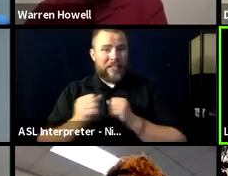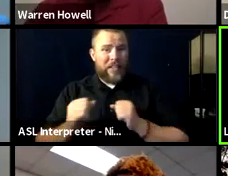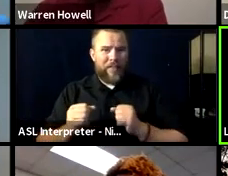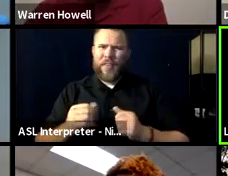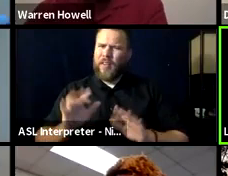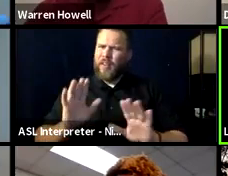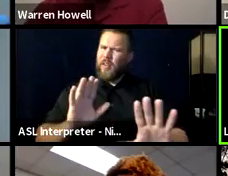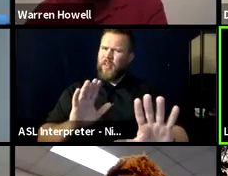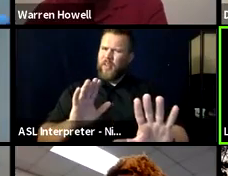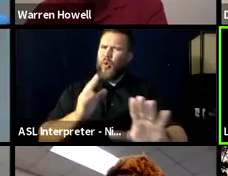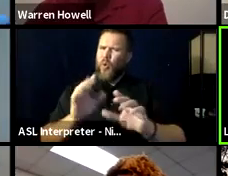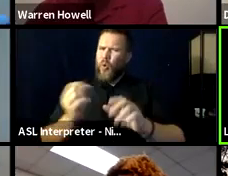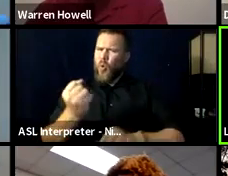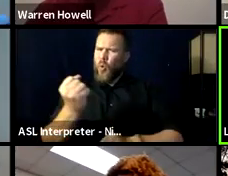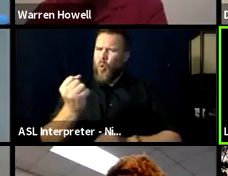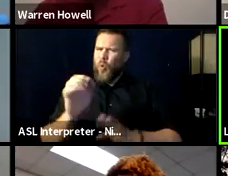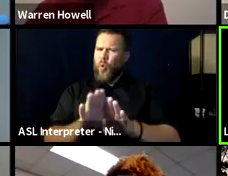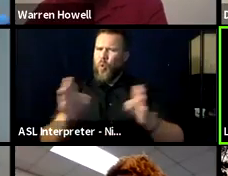safe.